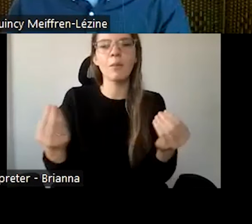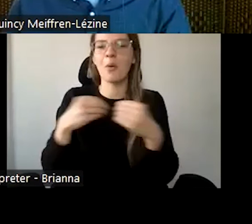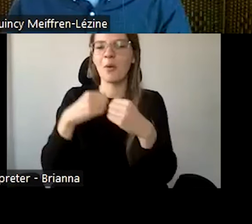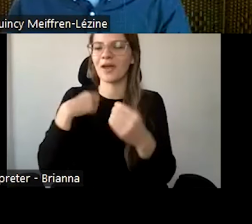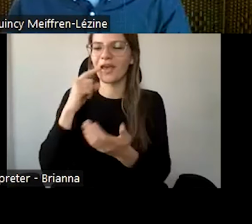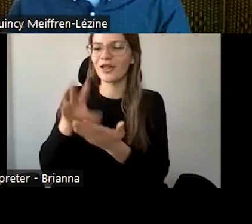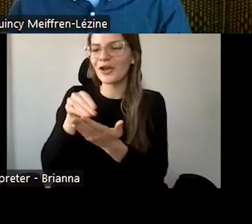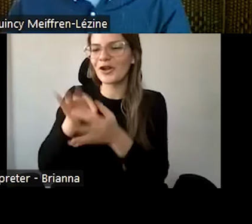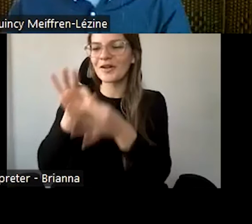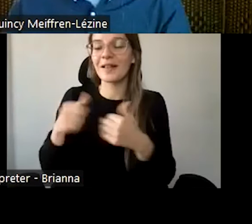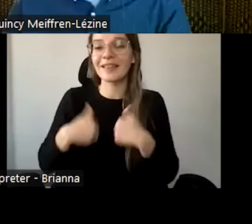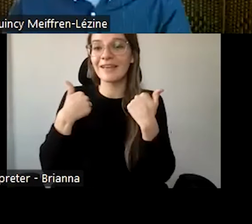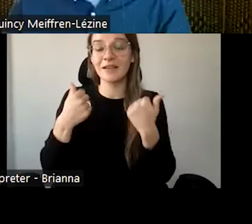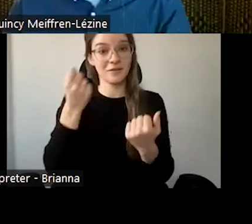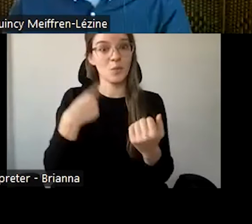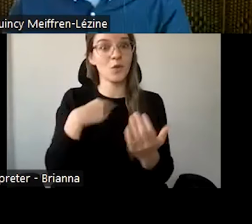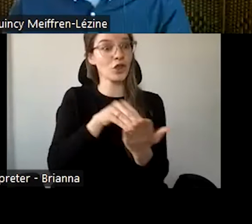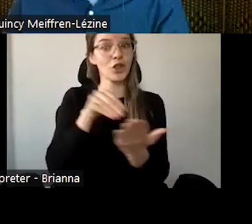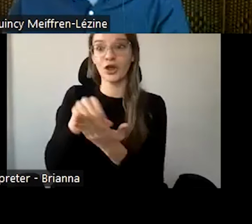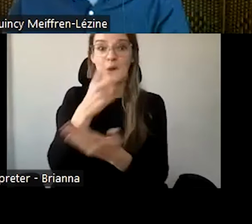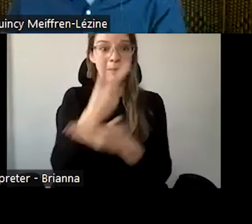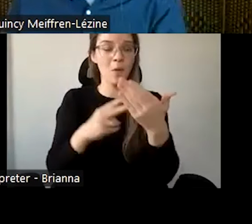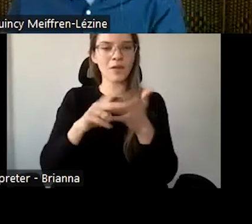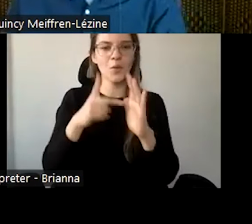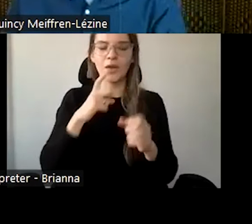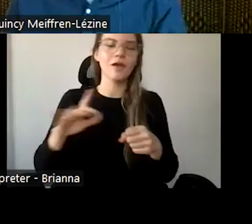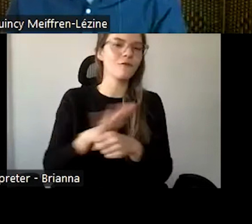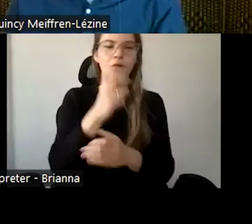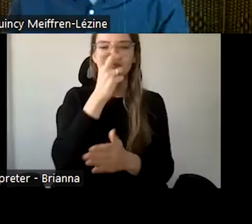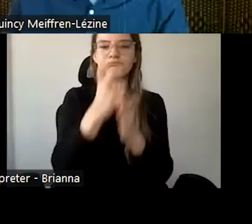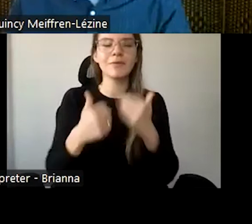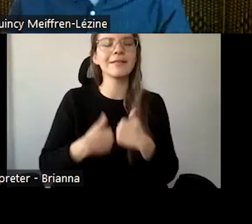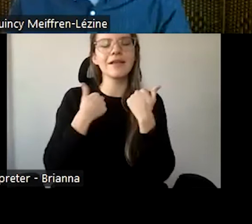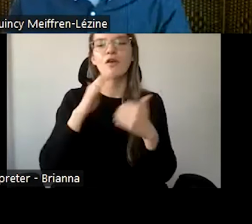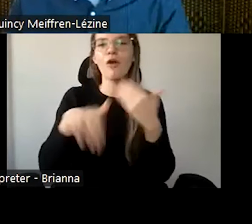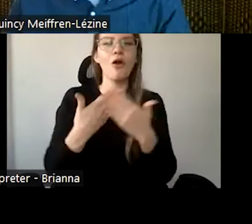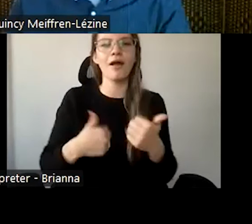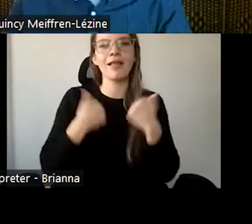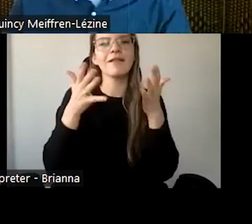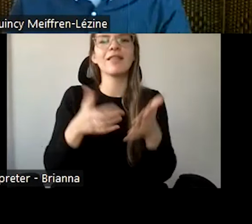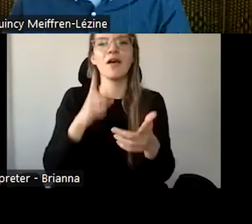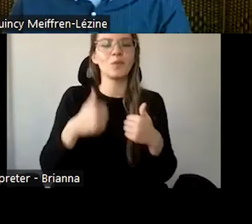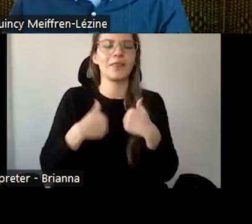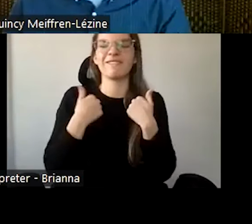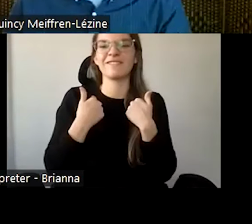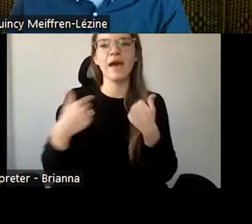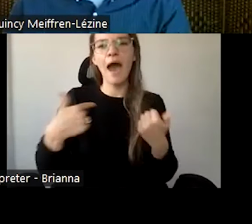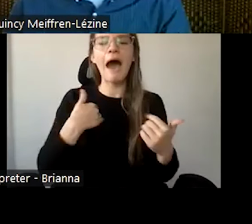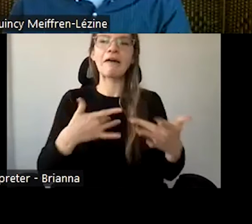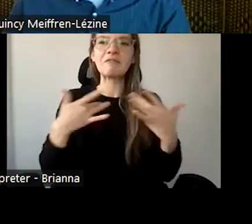learned more about both, we might be able to fully live all the life we have left to us. I